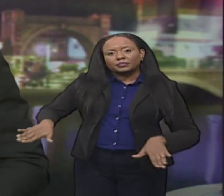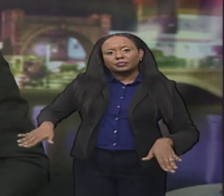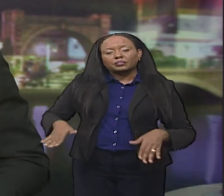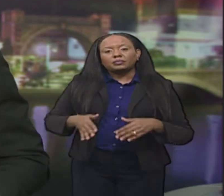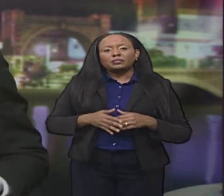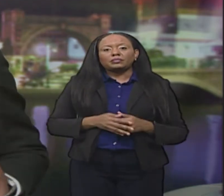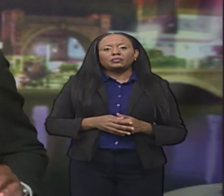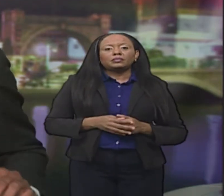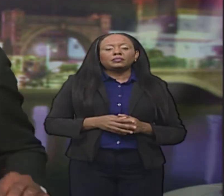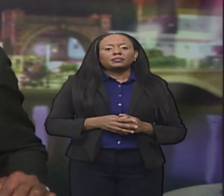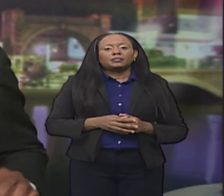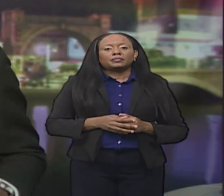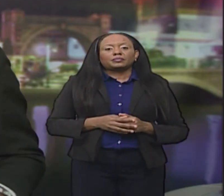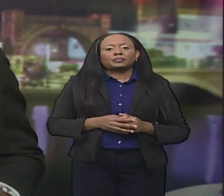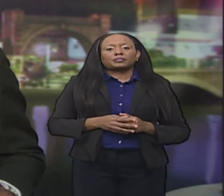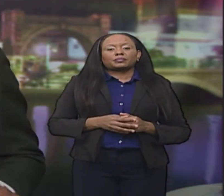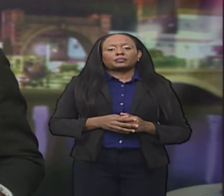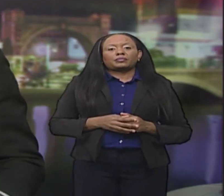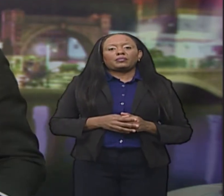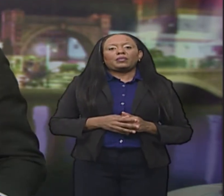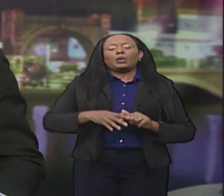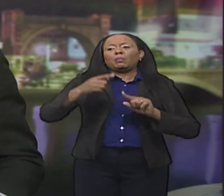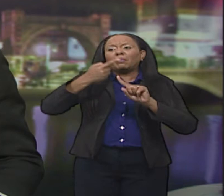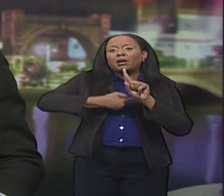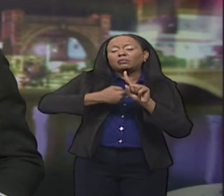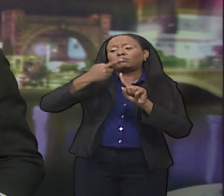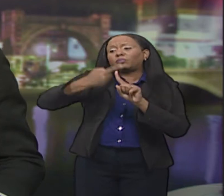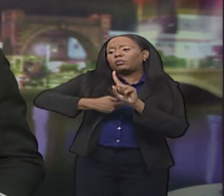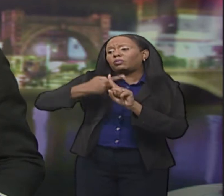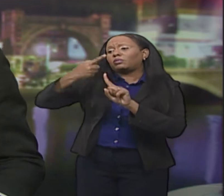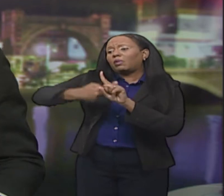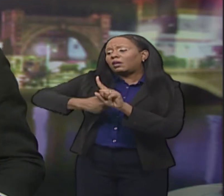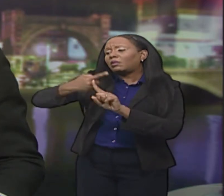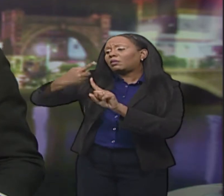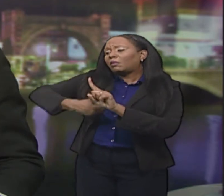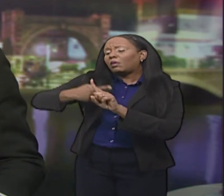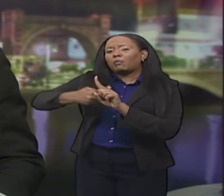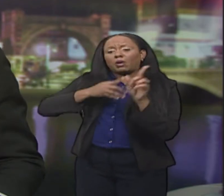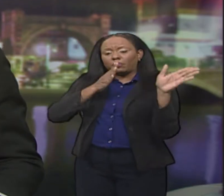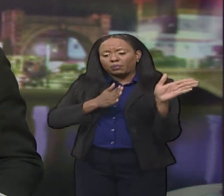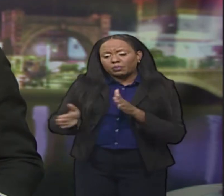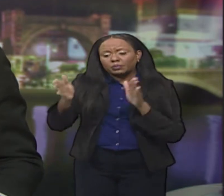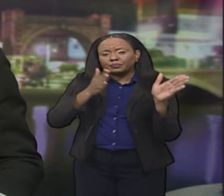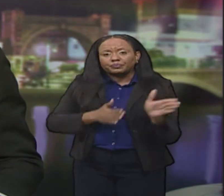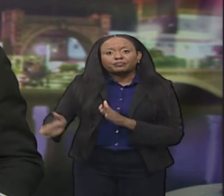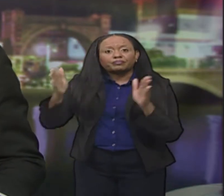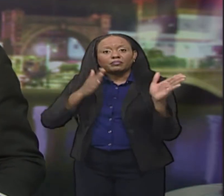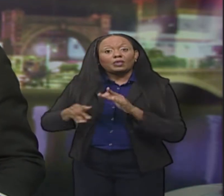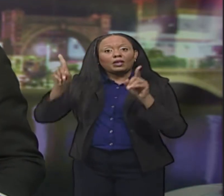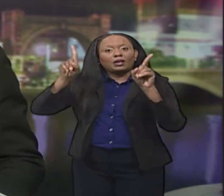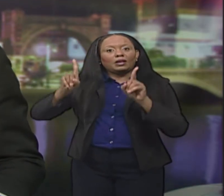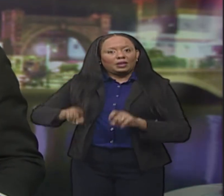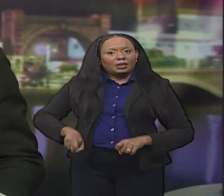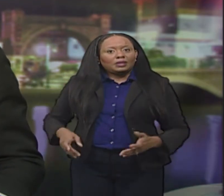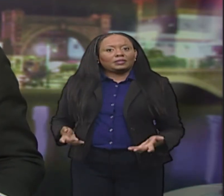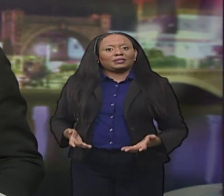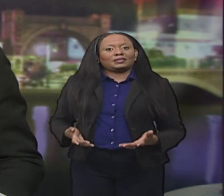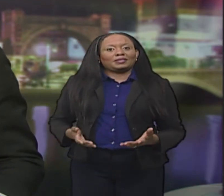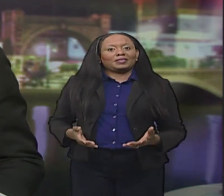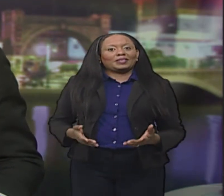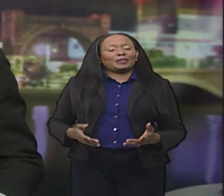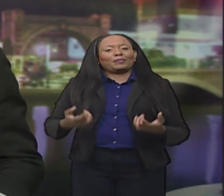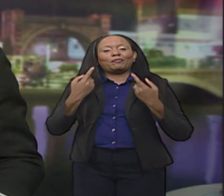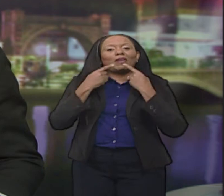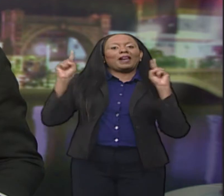children. Now, after months of preparation and mock tests, it was finally the real deal today as hundreds of primary